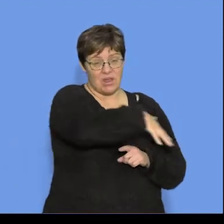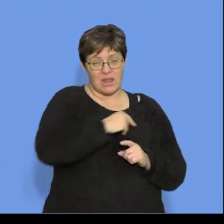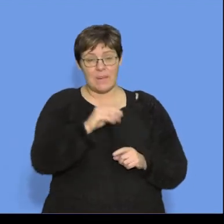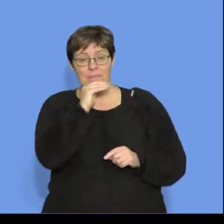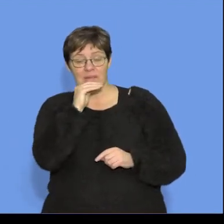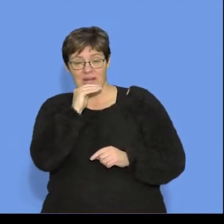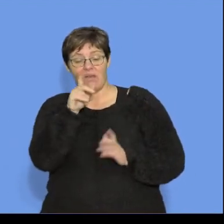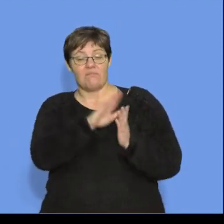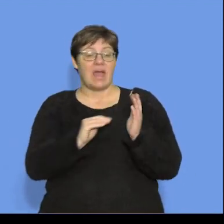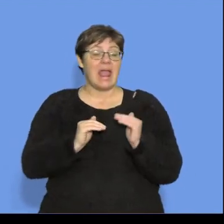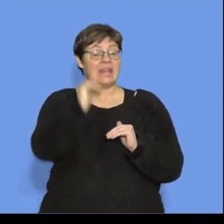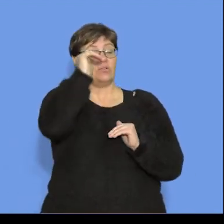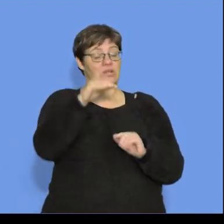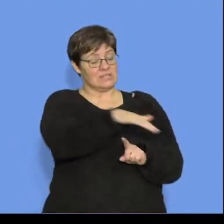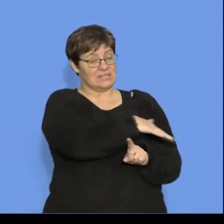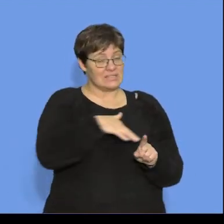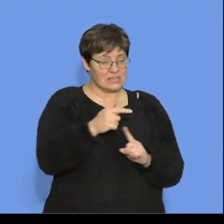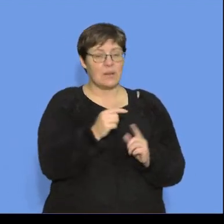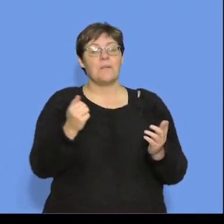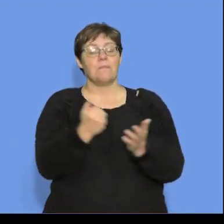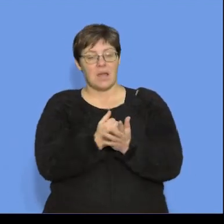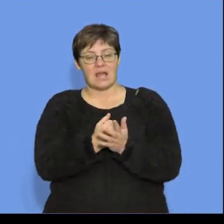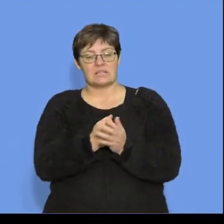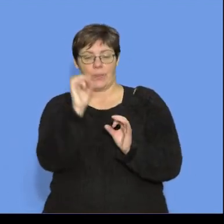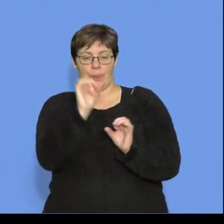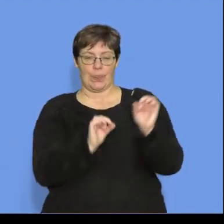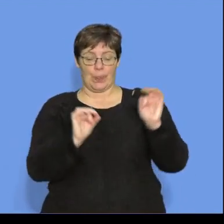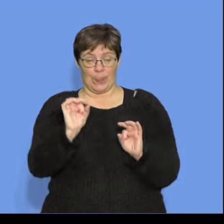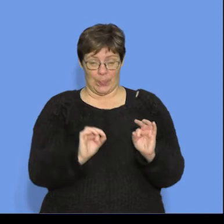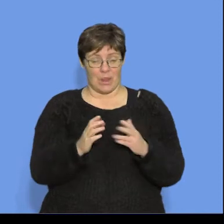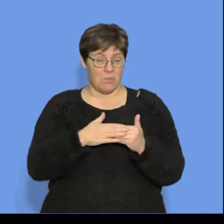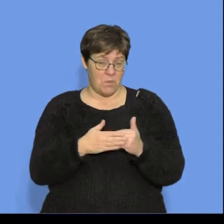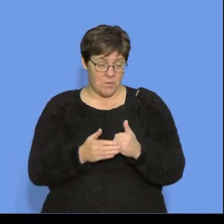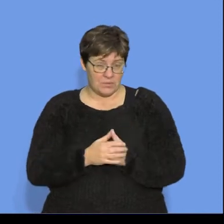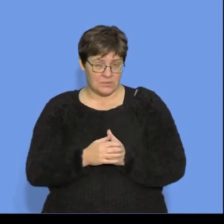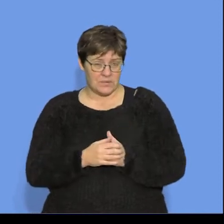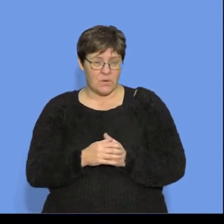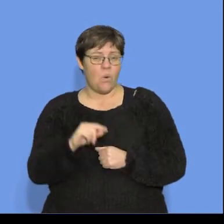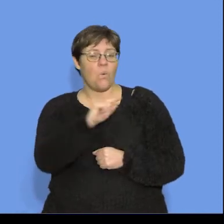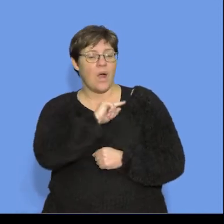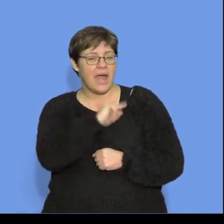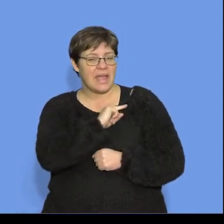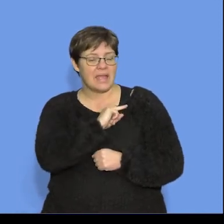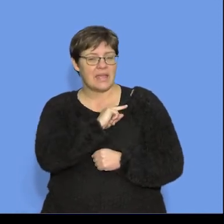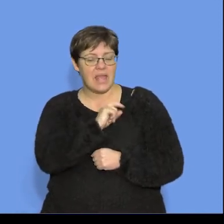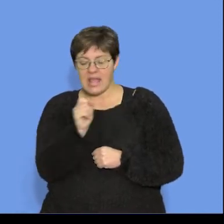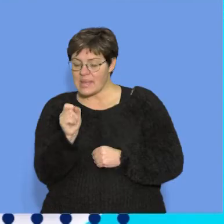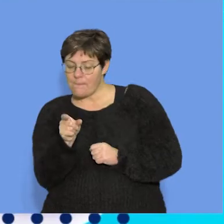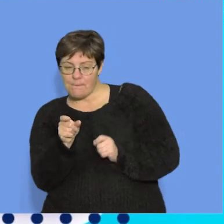if you want to increase the surface area, you've got to make the particles smaller. Because there's